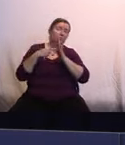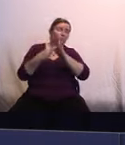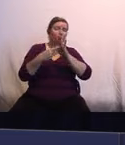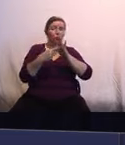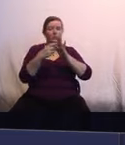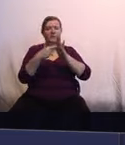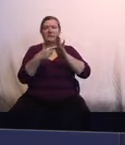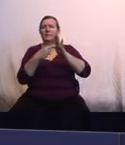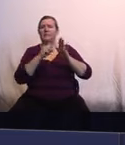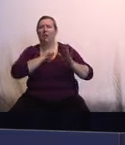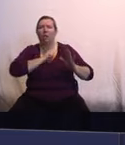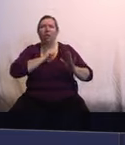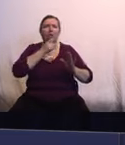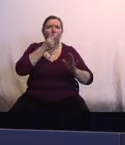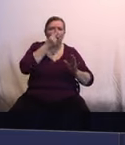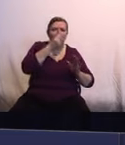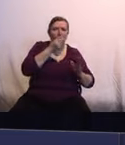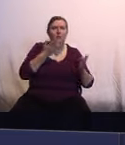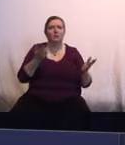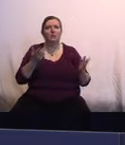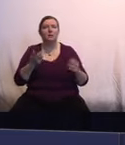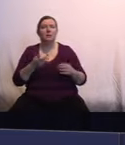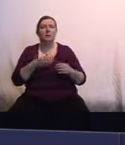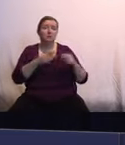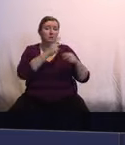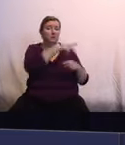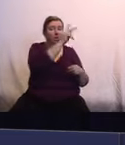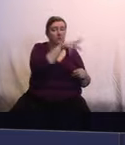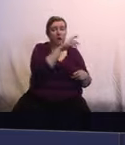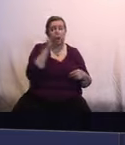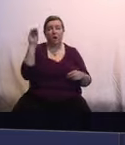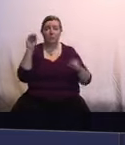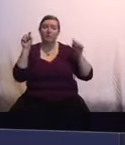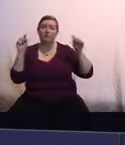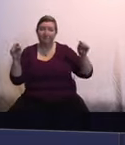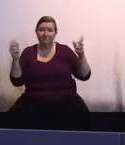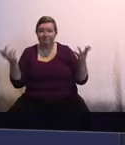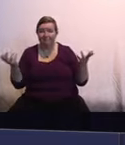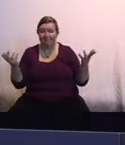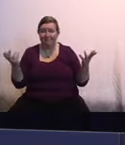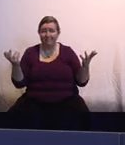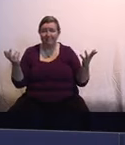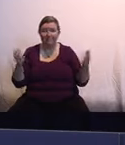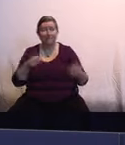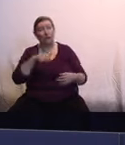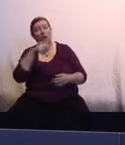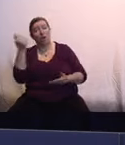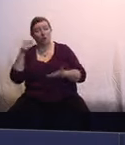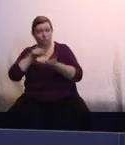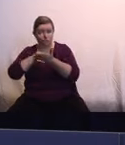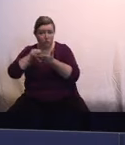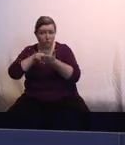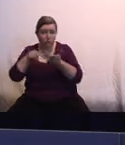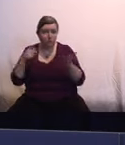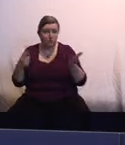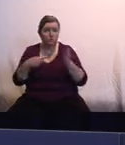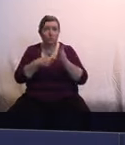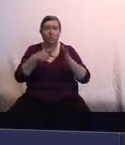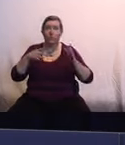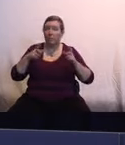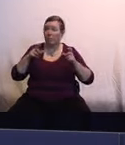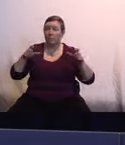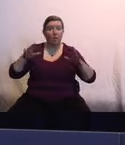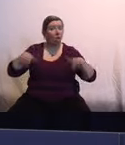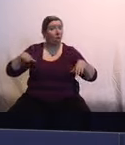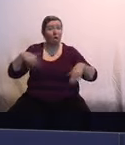and the Omicron variants. A third study found that unvaccinated Americans, 50 years